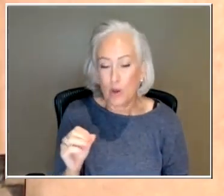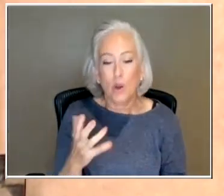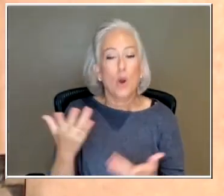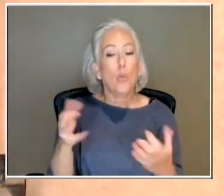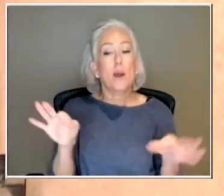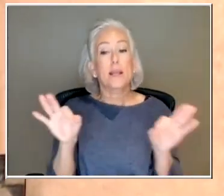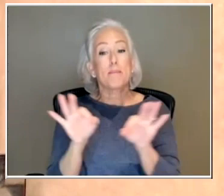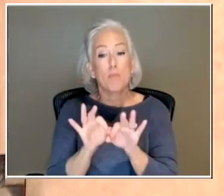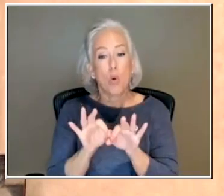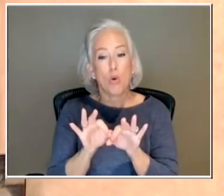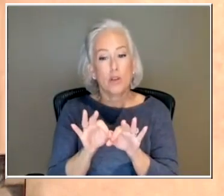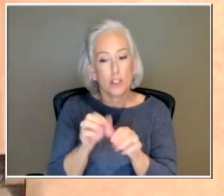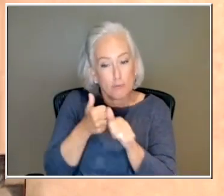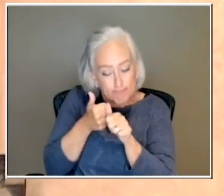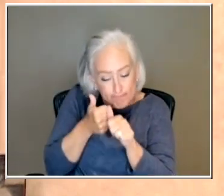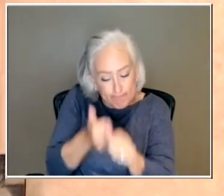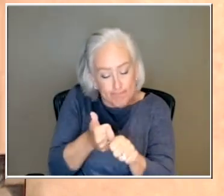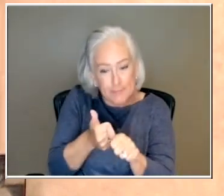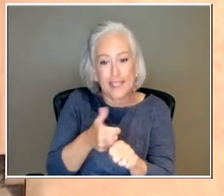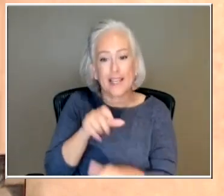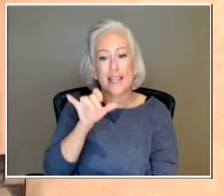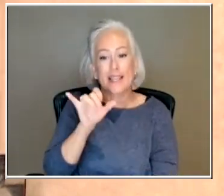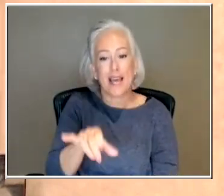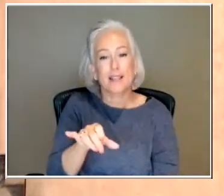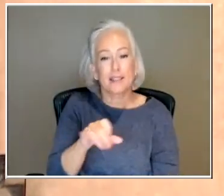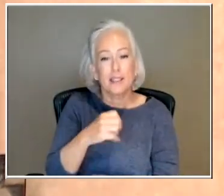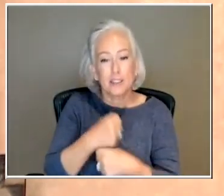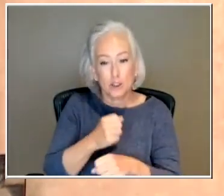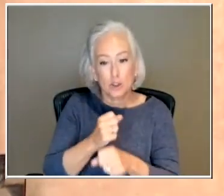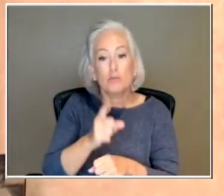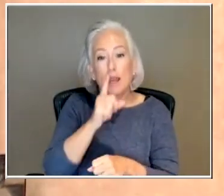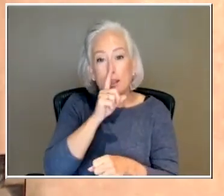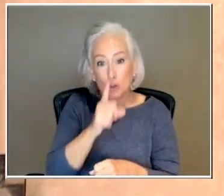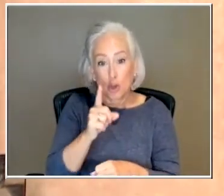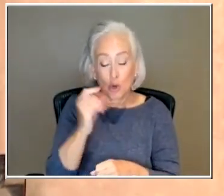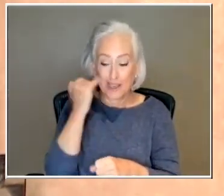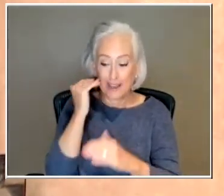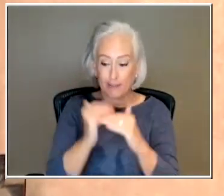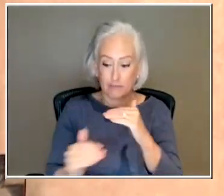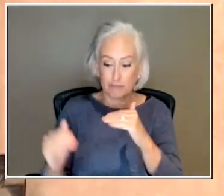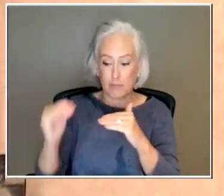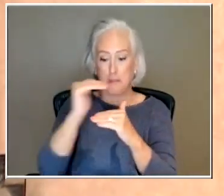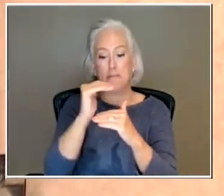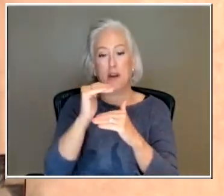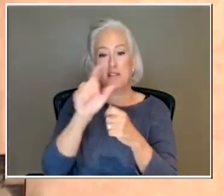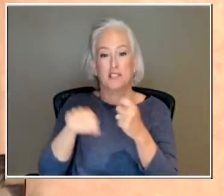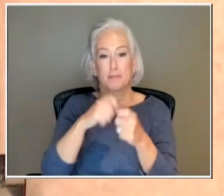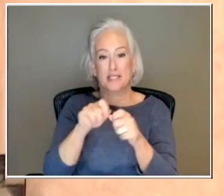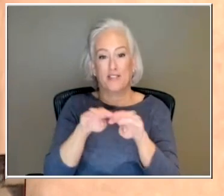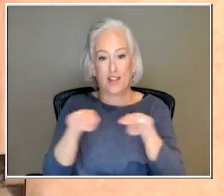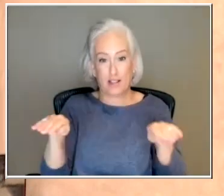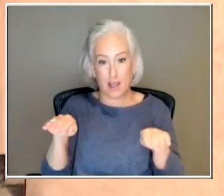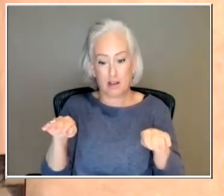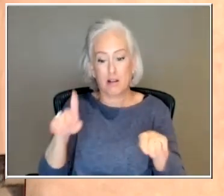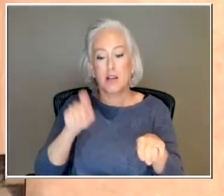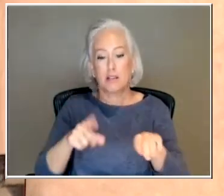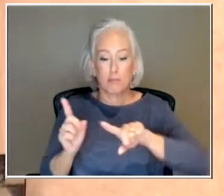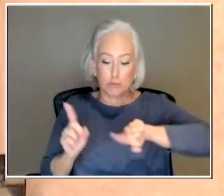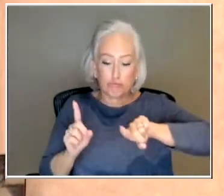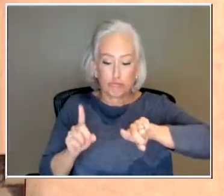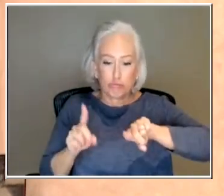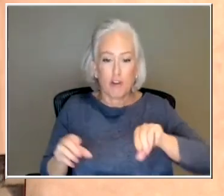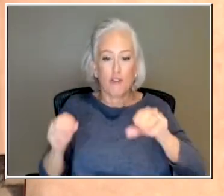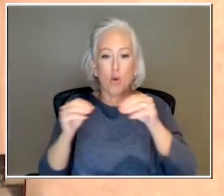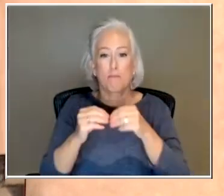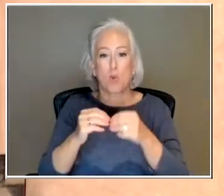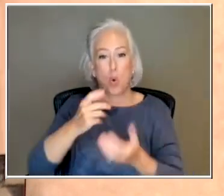you stay on top of that and make sure if it gets above a certain level, then you start going back in for more serious treatment,